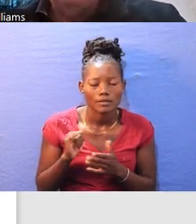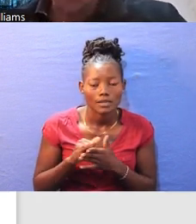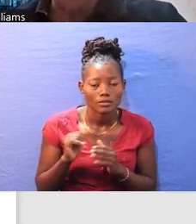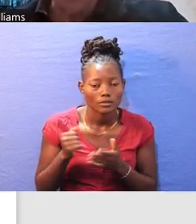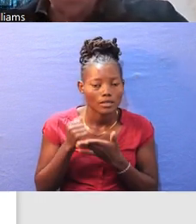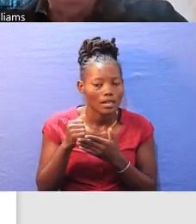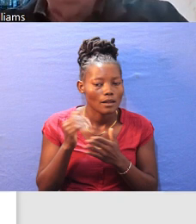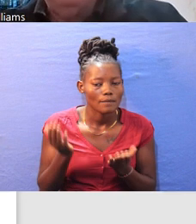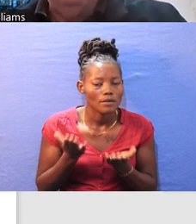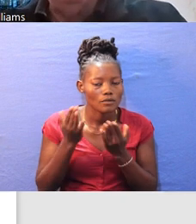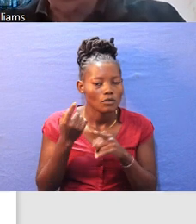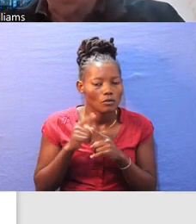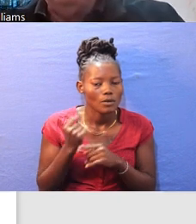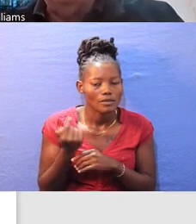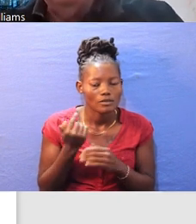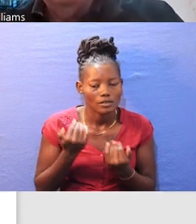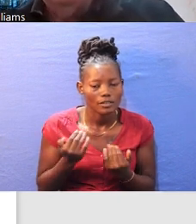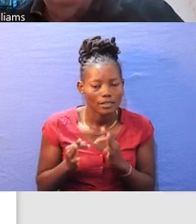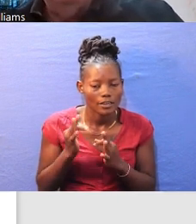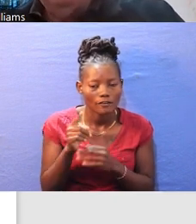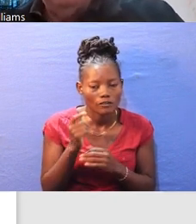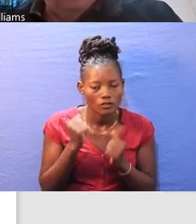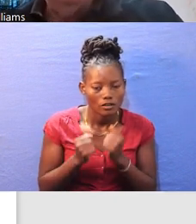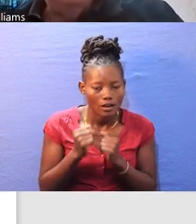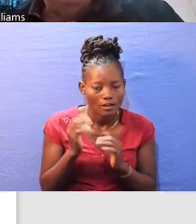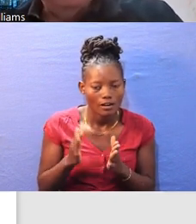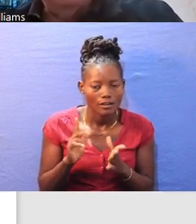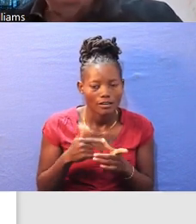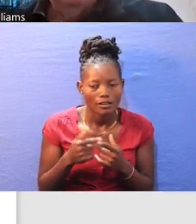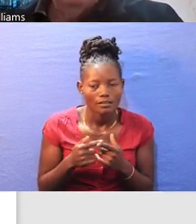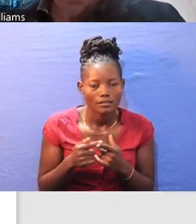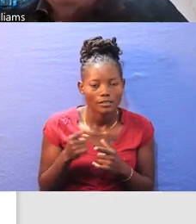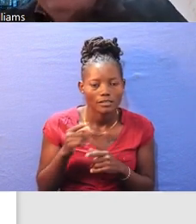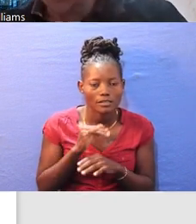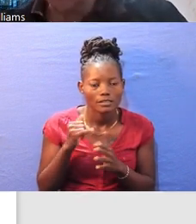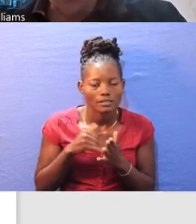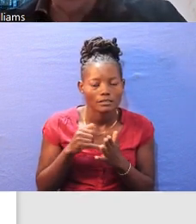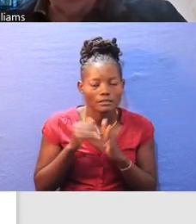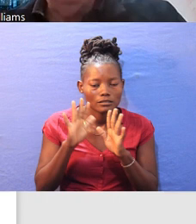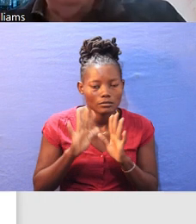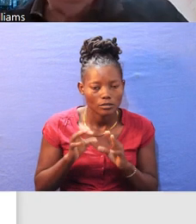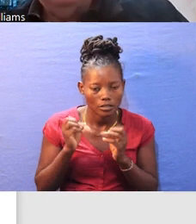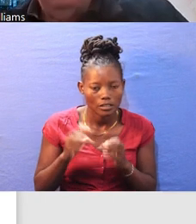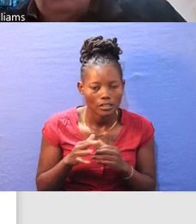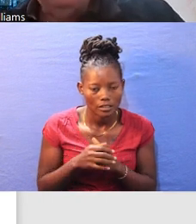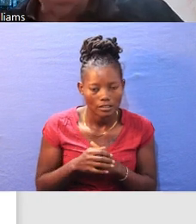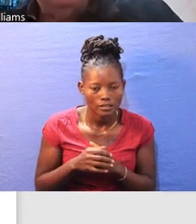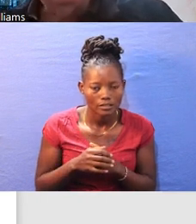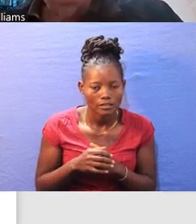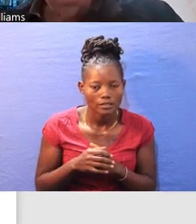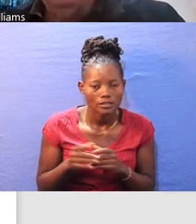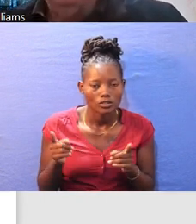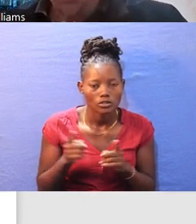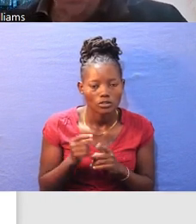Yes, short sprints will definitely improve that. The only thing where if you are a long distance runner, it's not as important. It's still important